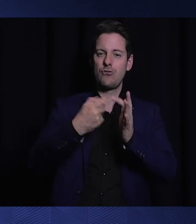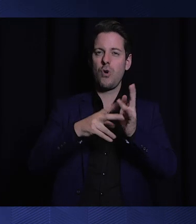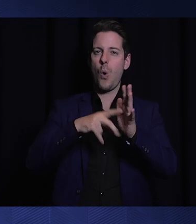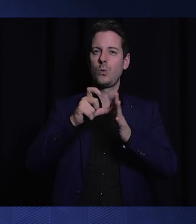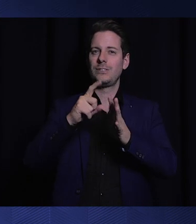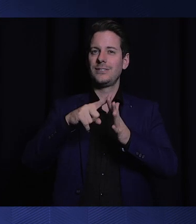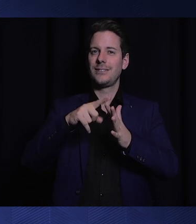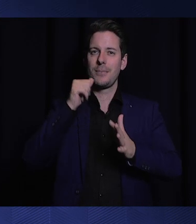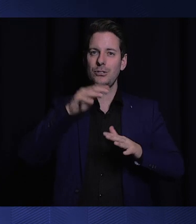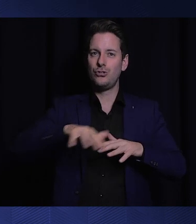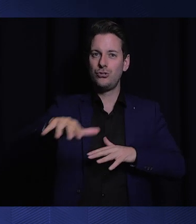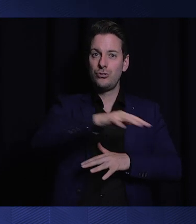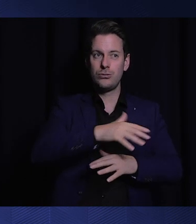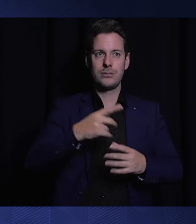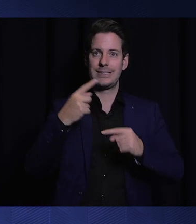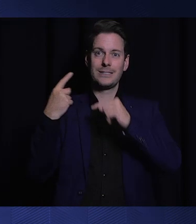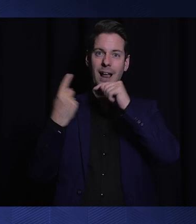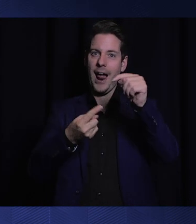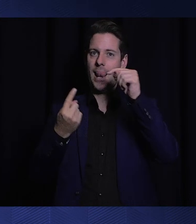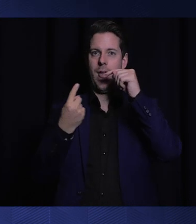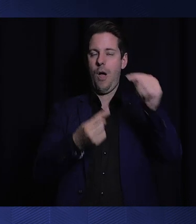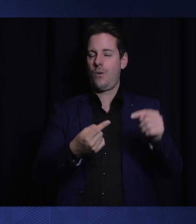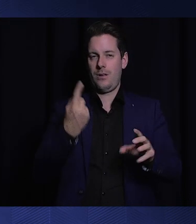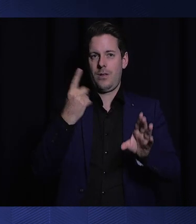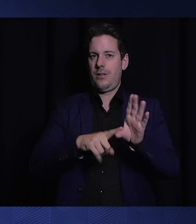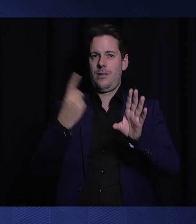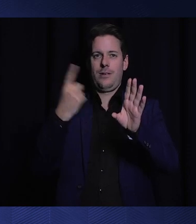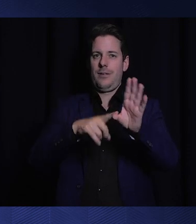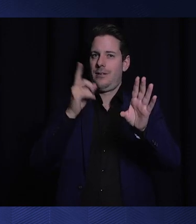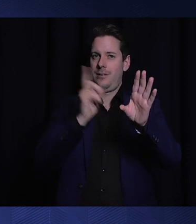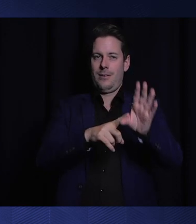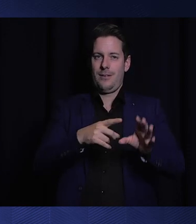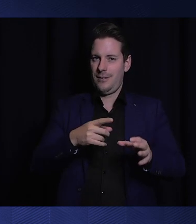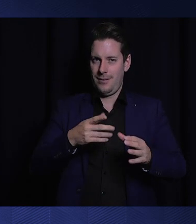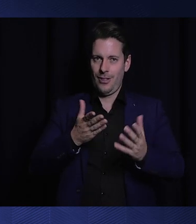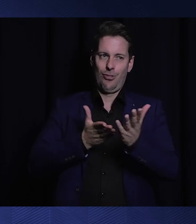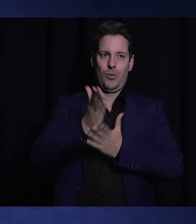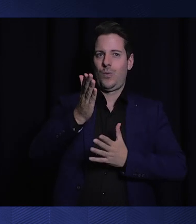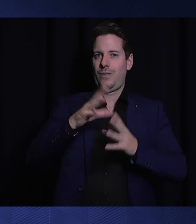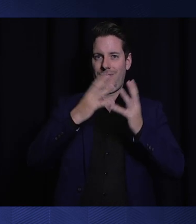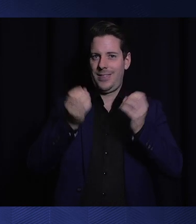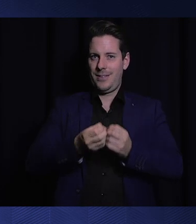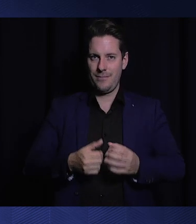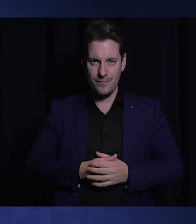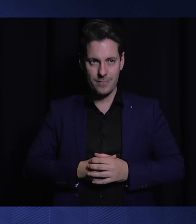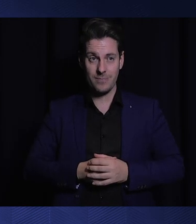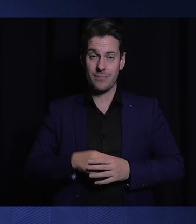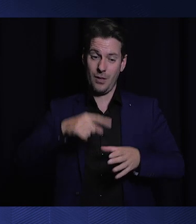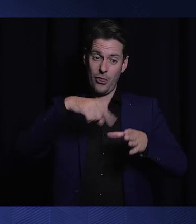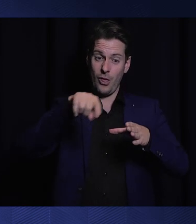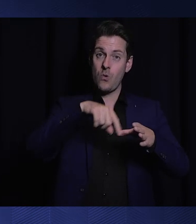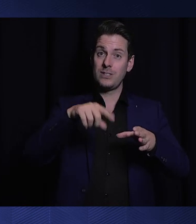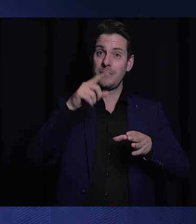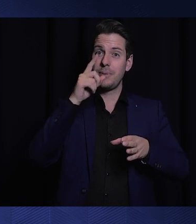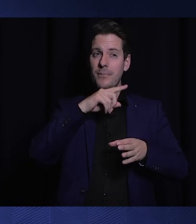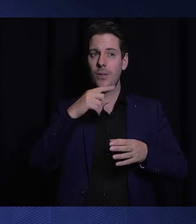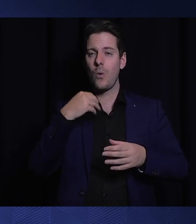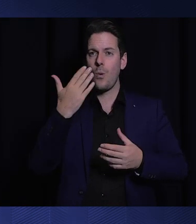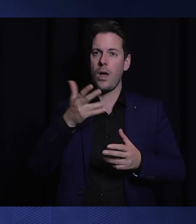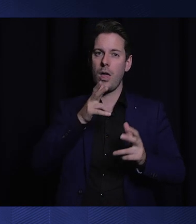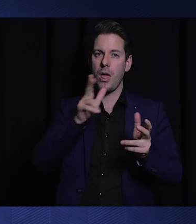they experience a lot of cyclones almost on an annual basis. One of the things that the Nadula and the people of Yasawa usually joke